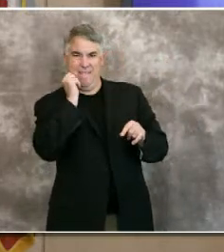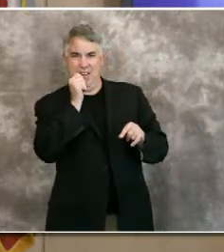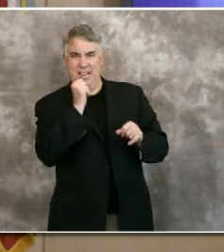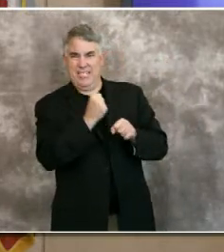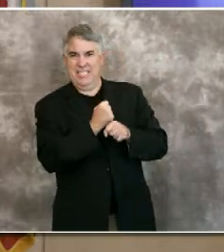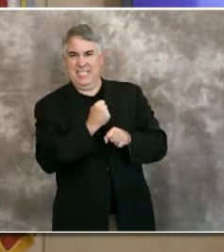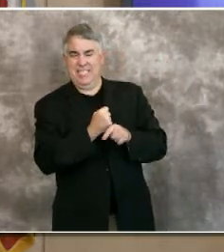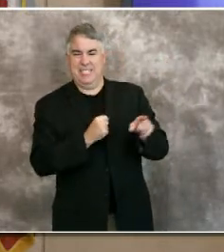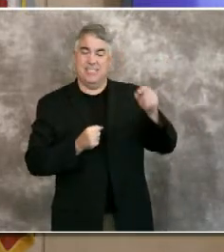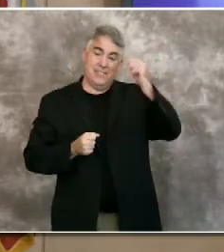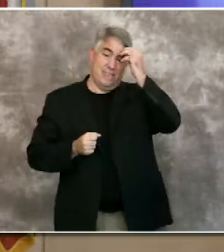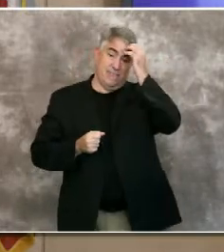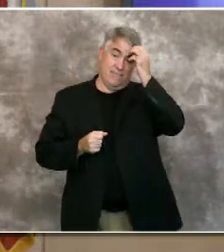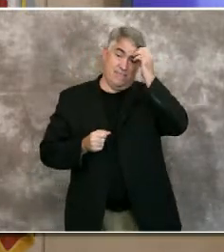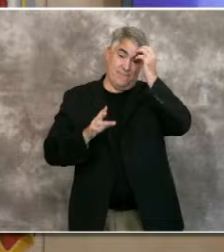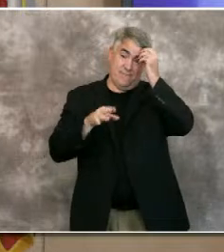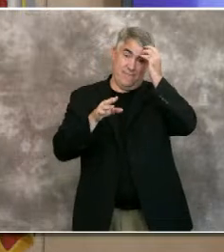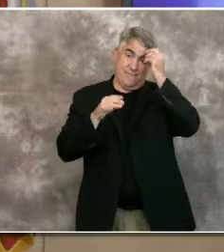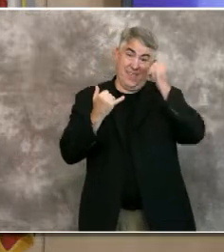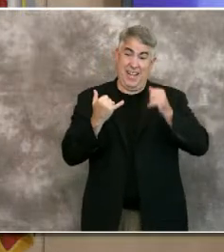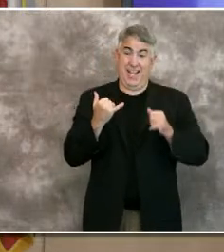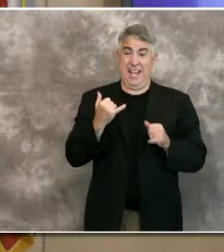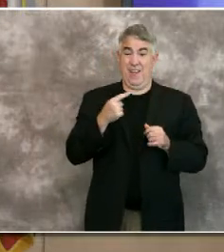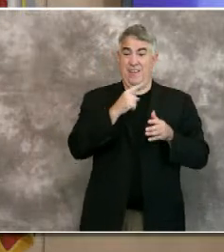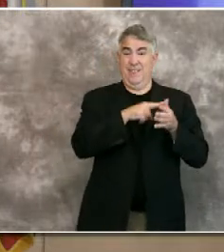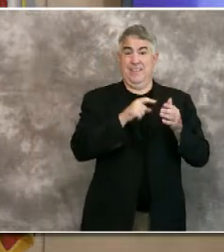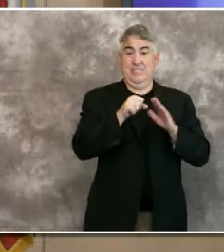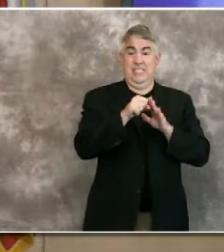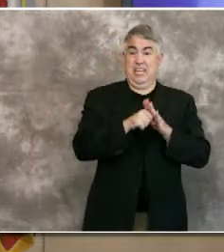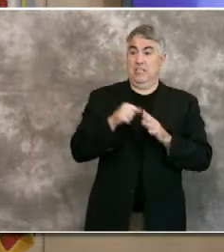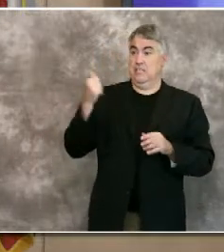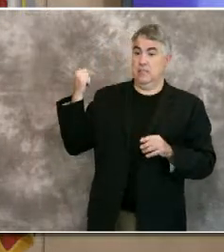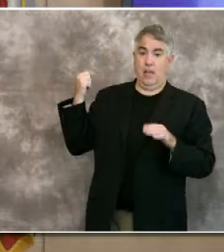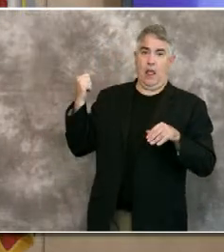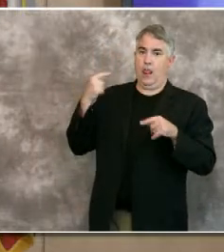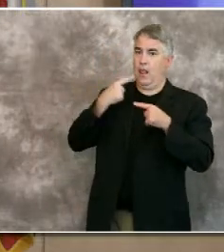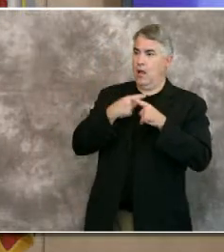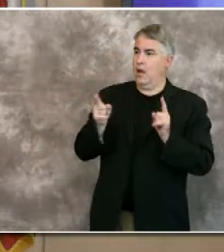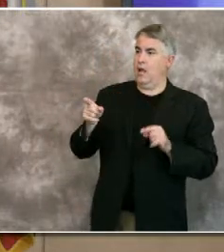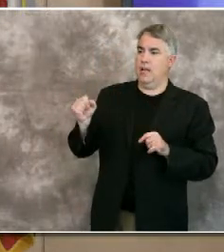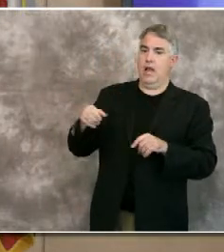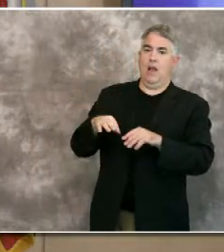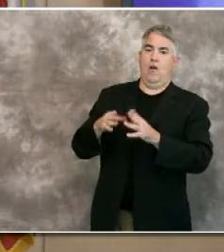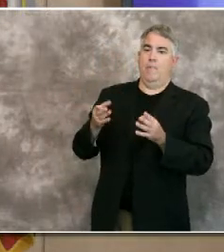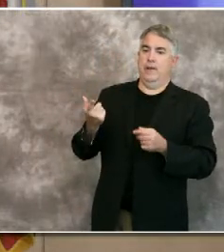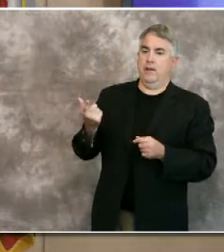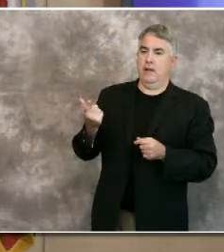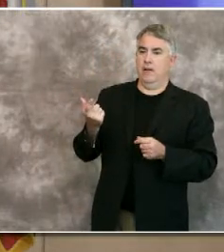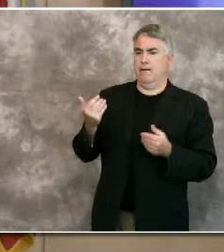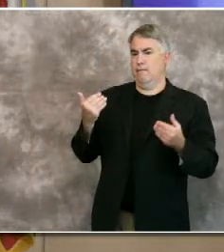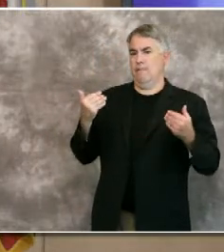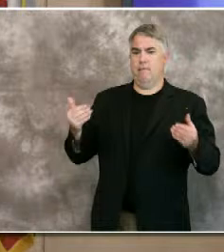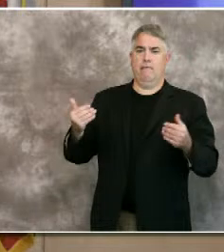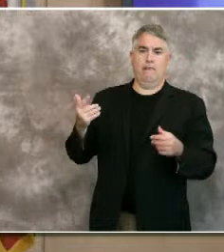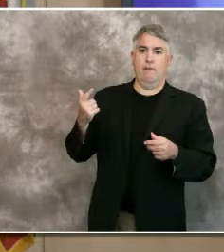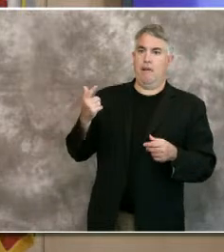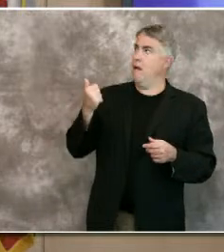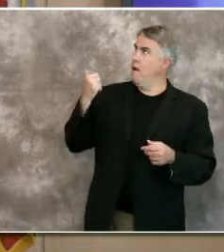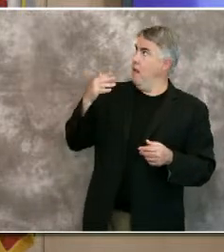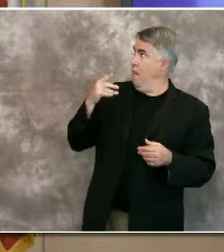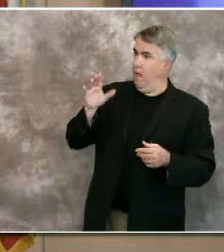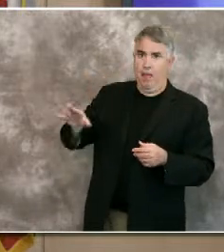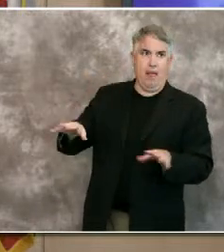given that guidance has not been released by the state, it'd be a little premature to speculate on any status surrounding it. Next question?